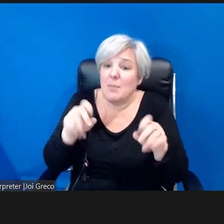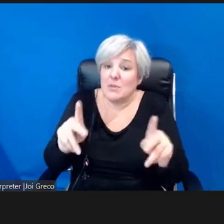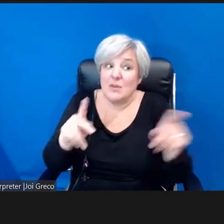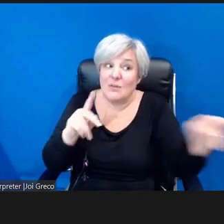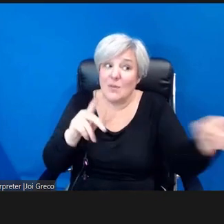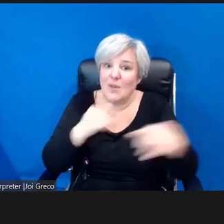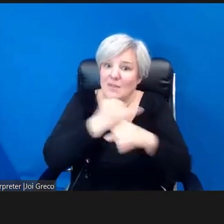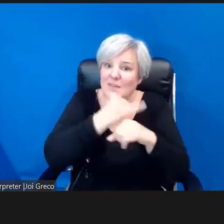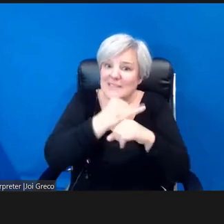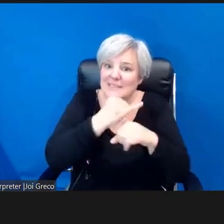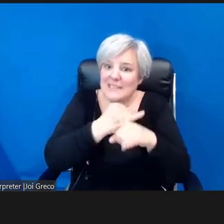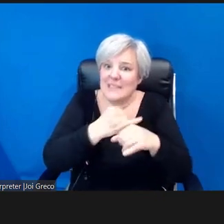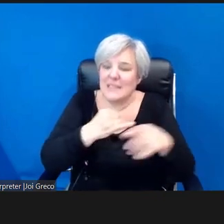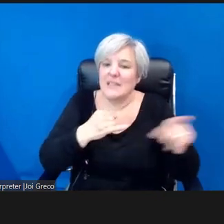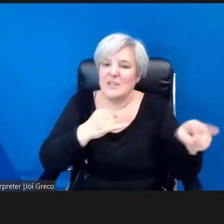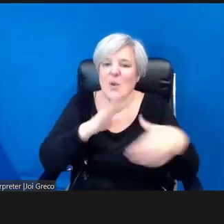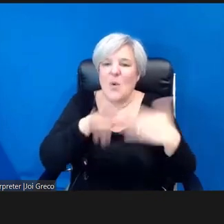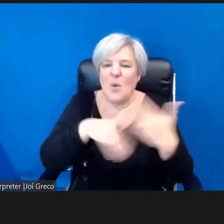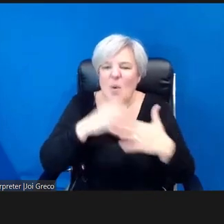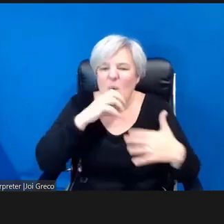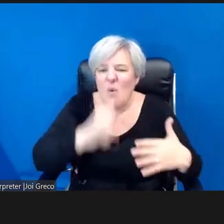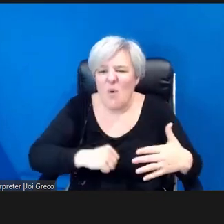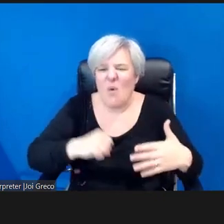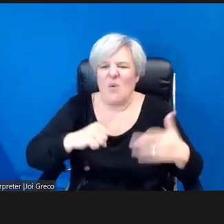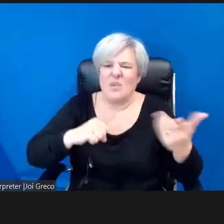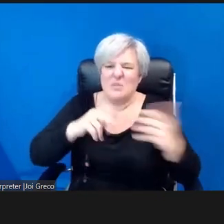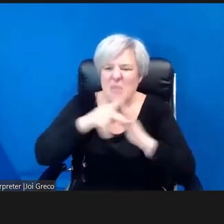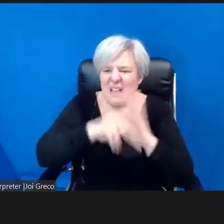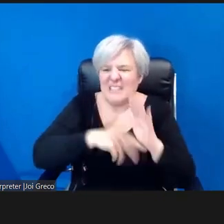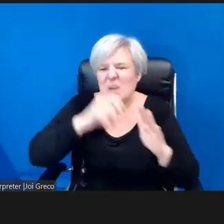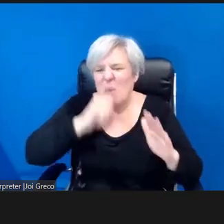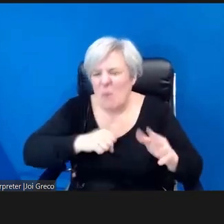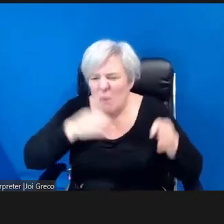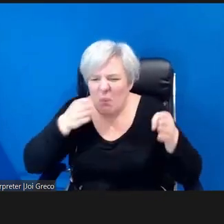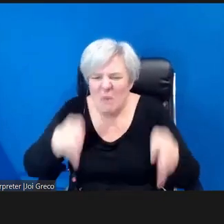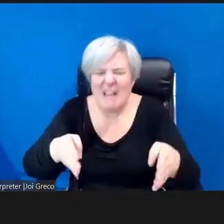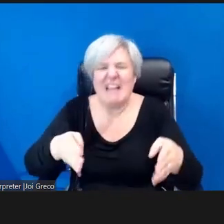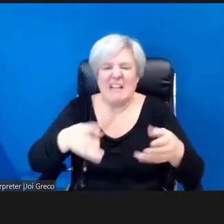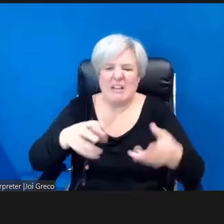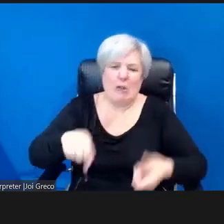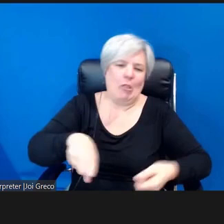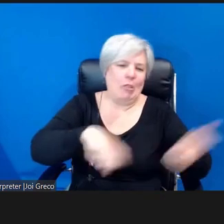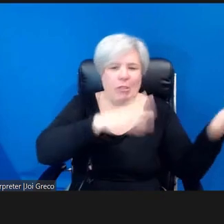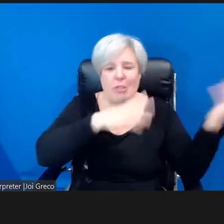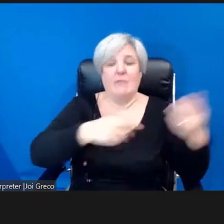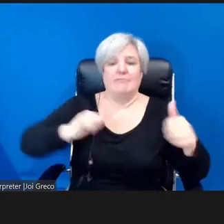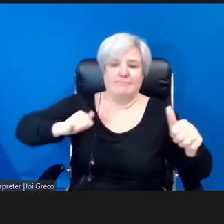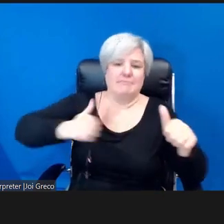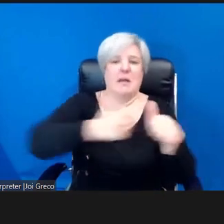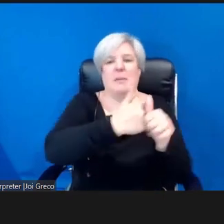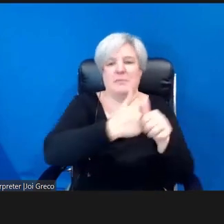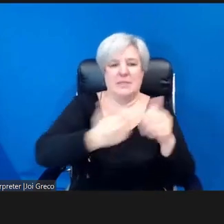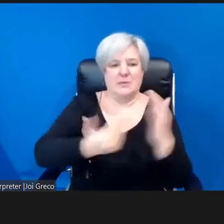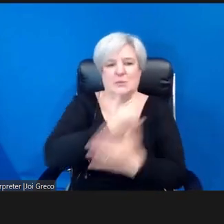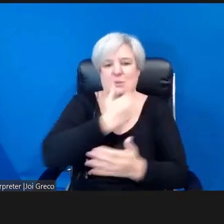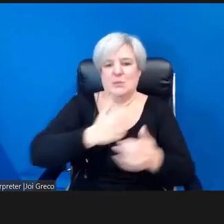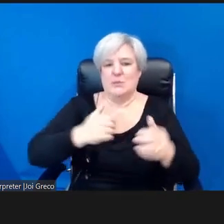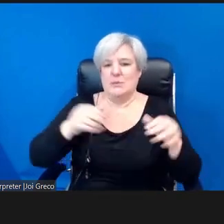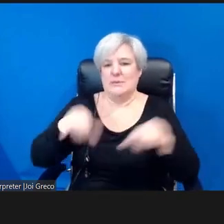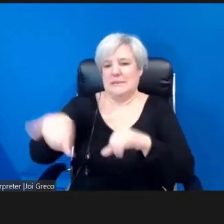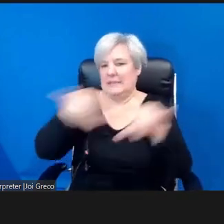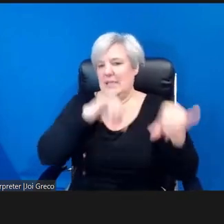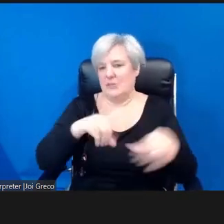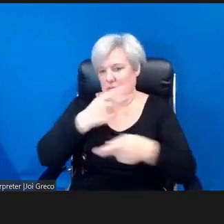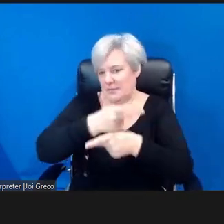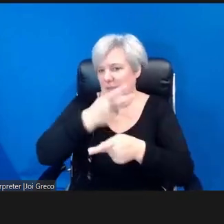facility to dust off the cobwebs of their outdated policies and procedures and update them to the most current standard of